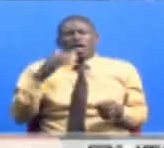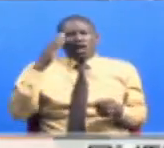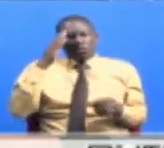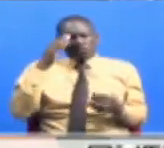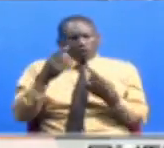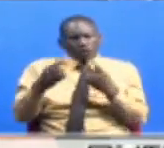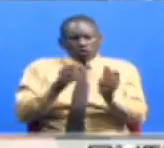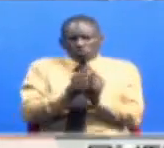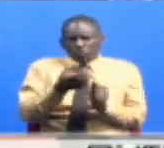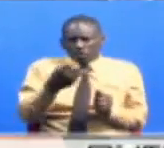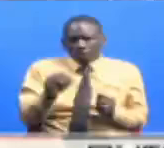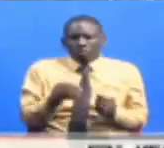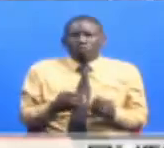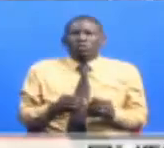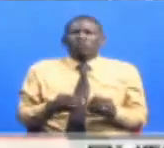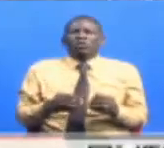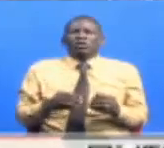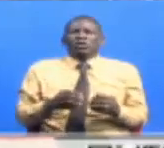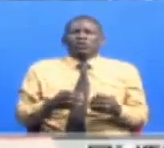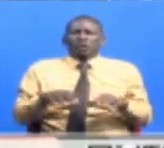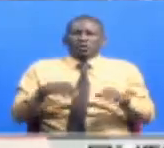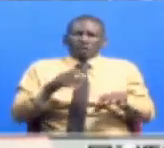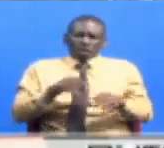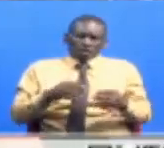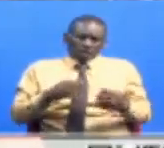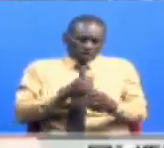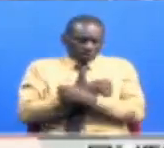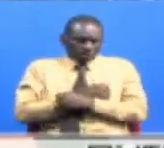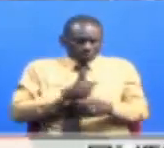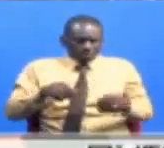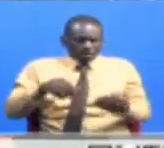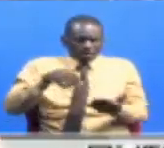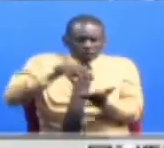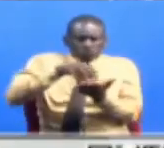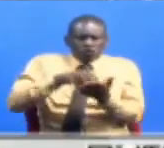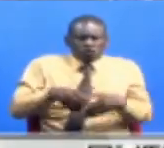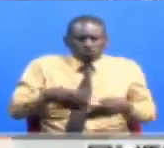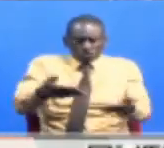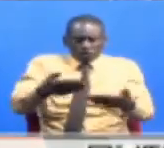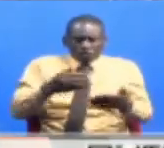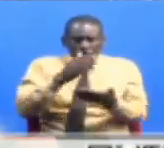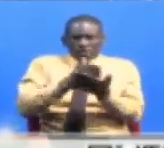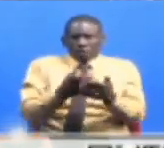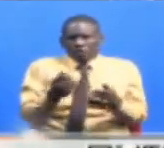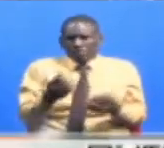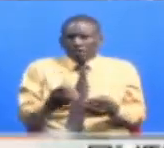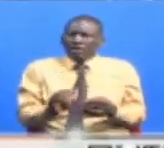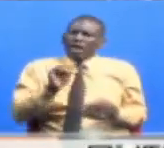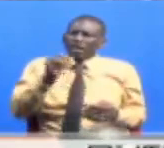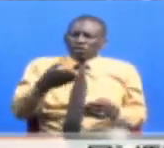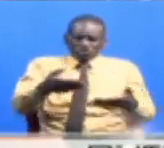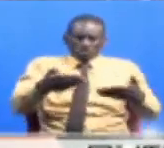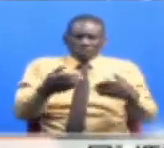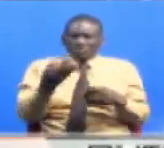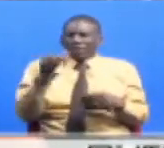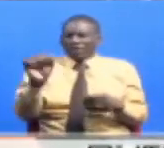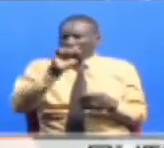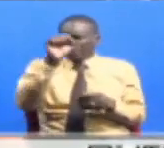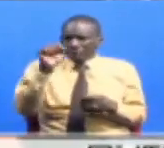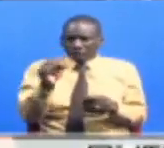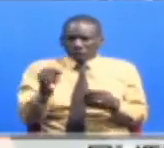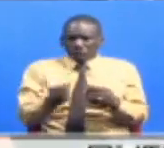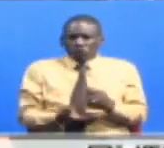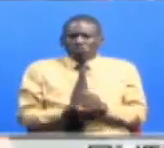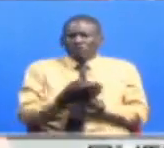to him at least on compassionate ground. He gave me some of the money. I told him to give me at least 30% to